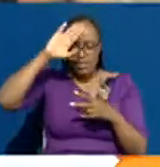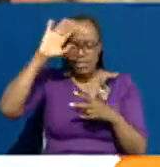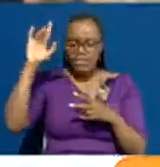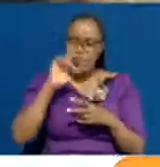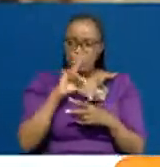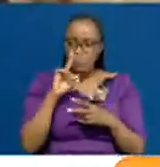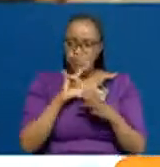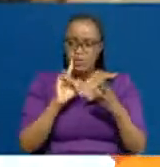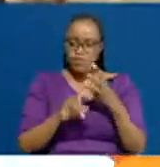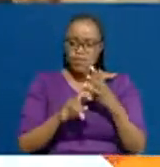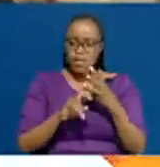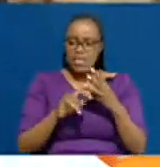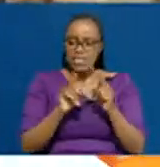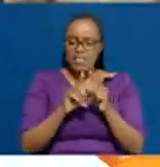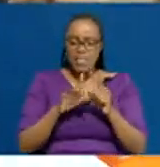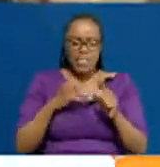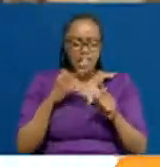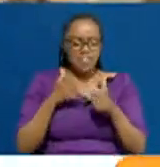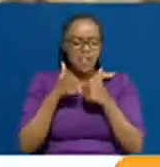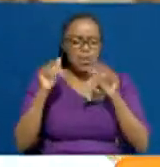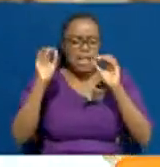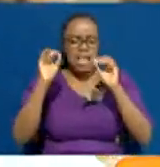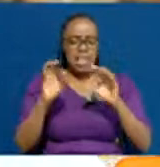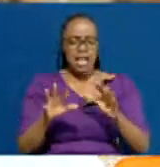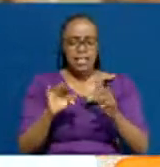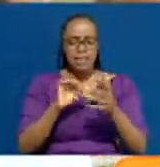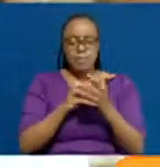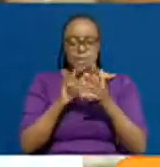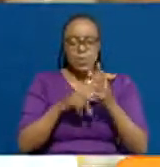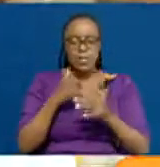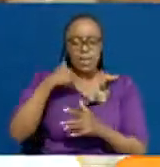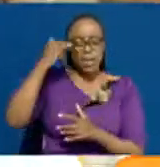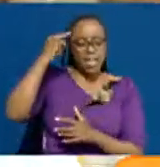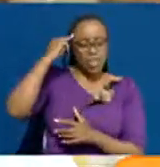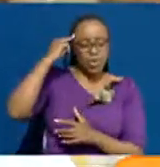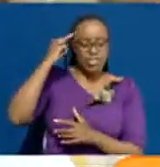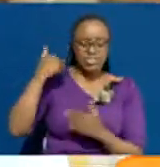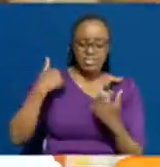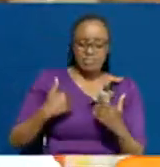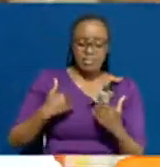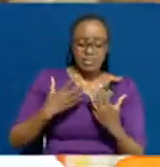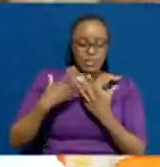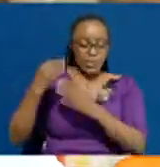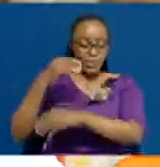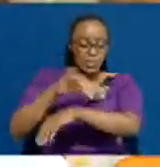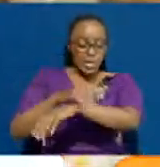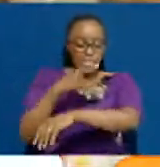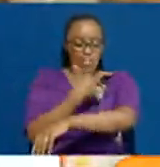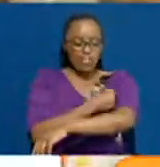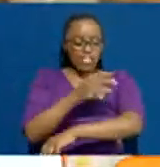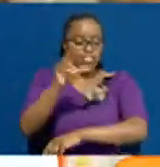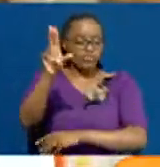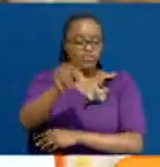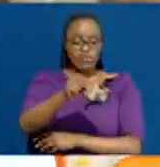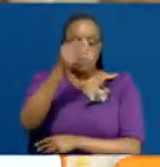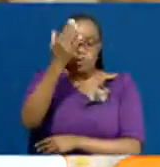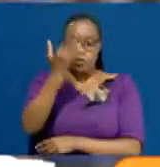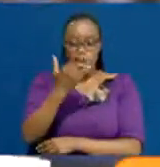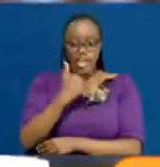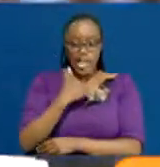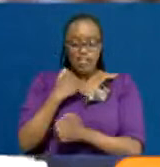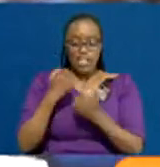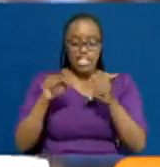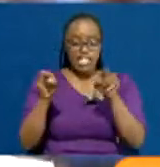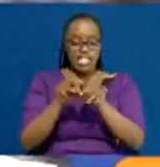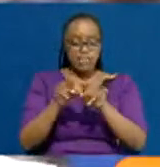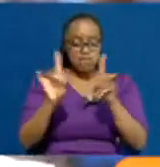and hawakusikia vizuri. So per my thought, I was like, I'm not going to start chanjwa pia mimi because I don't want the same reaction.